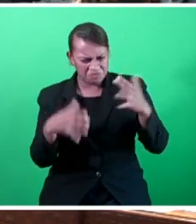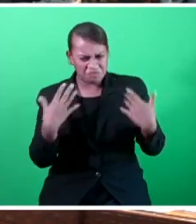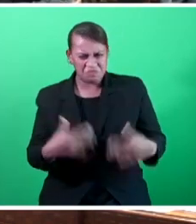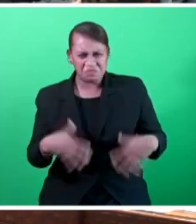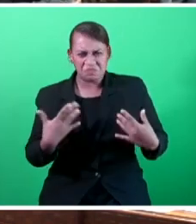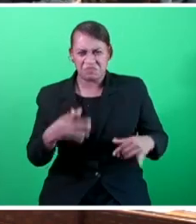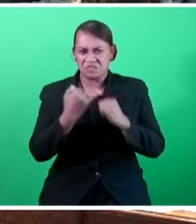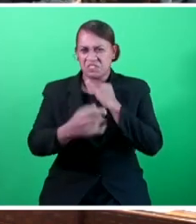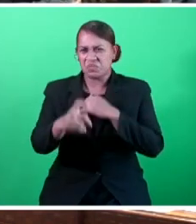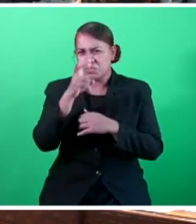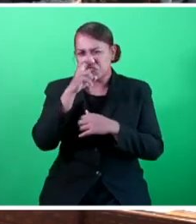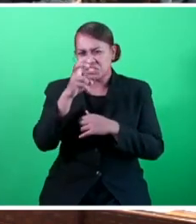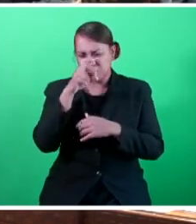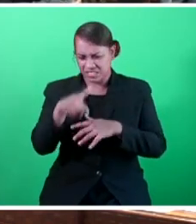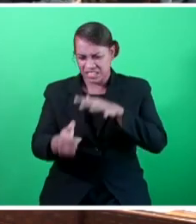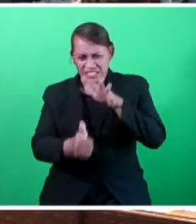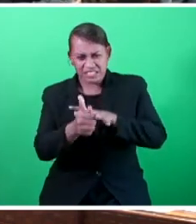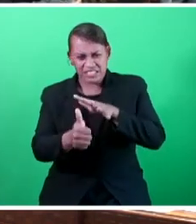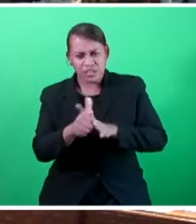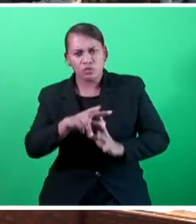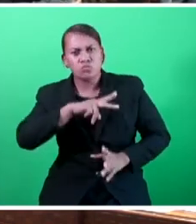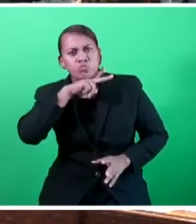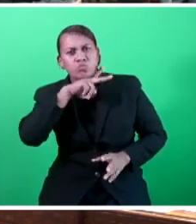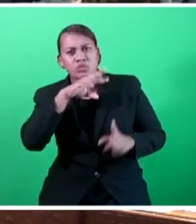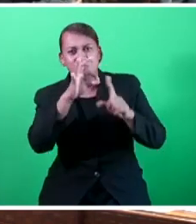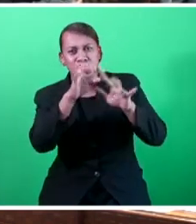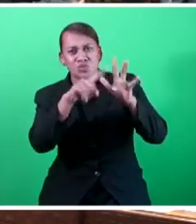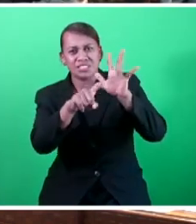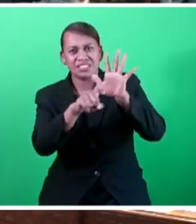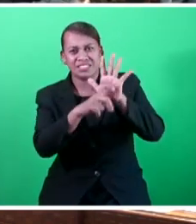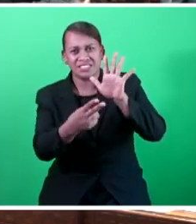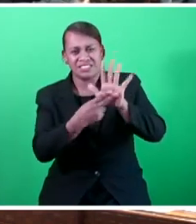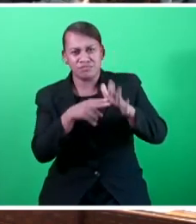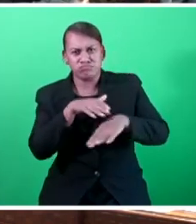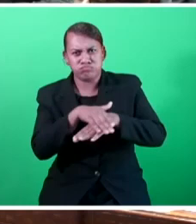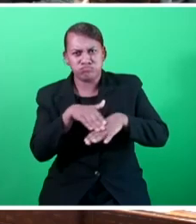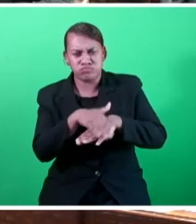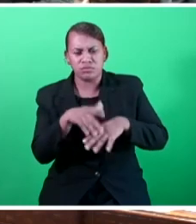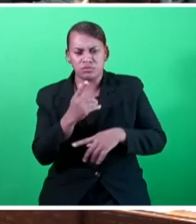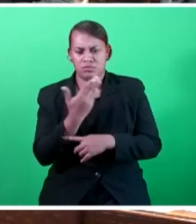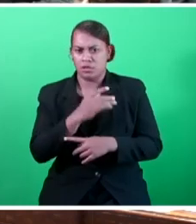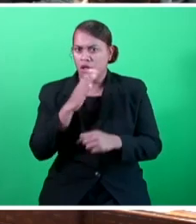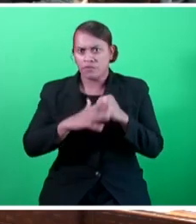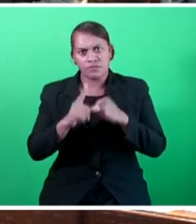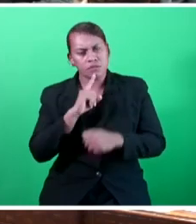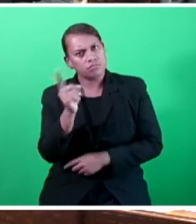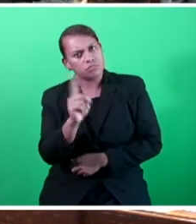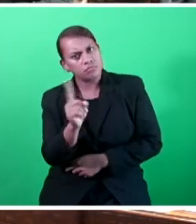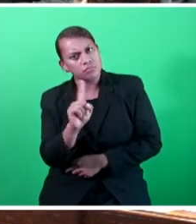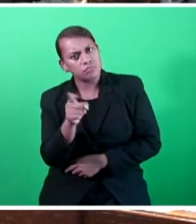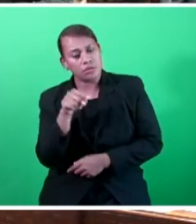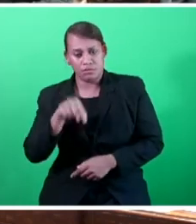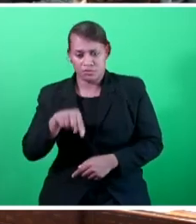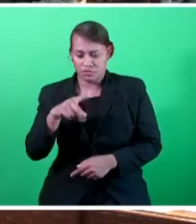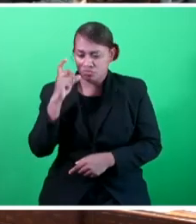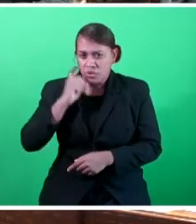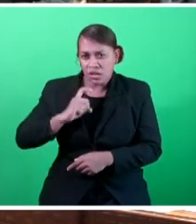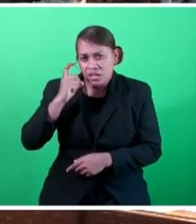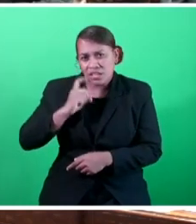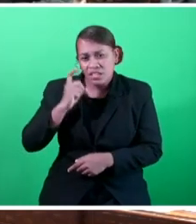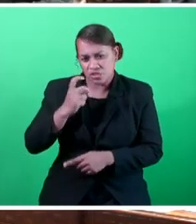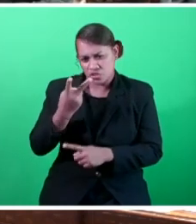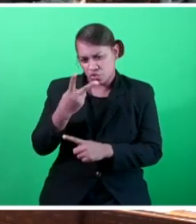underage children." She failed to say, Honourable Speaker, that this attempt in 2017 by the UK